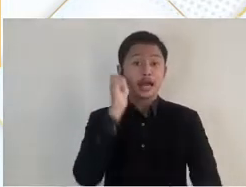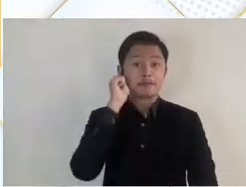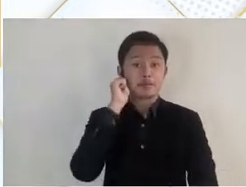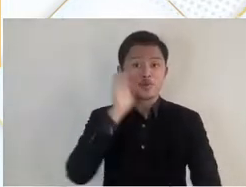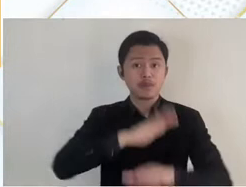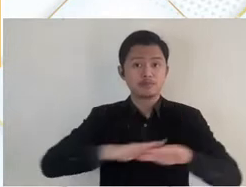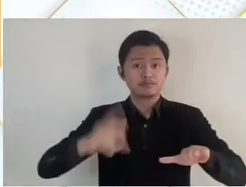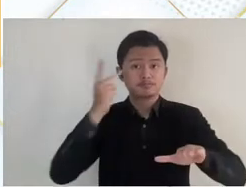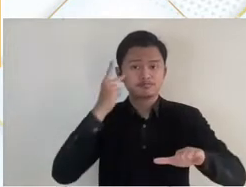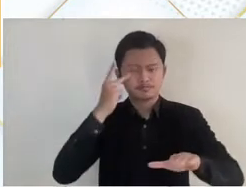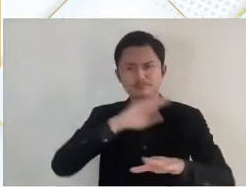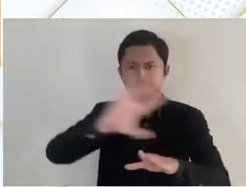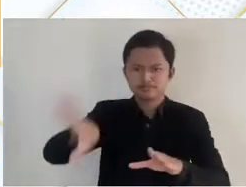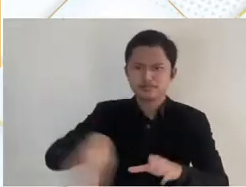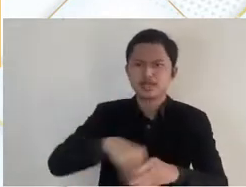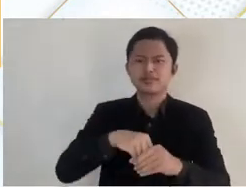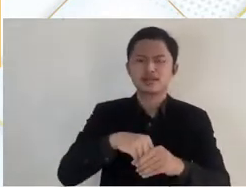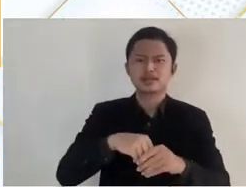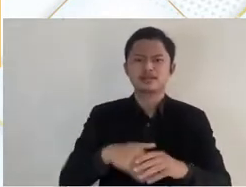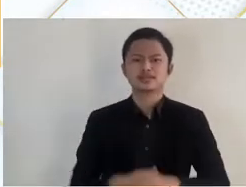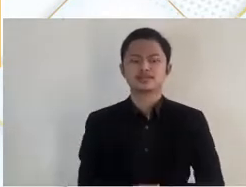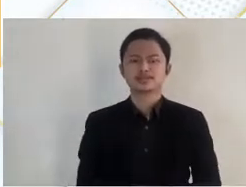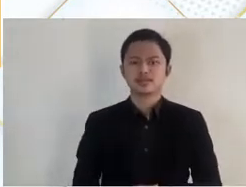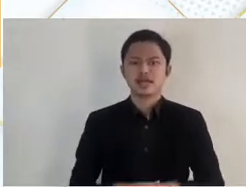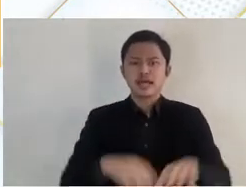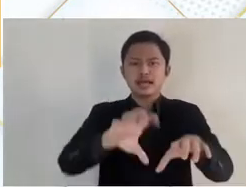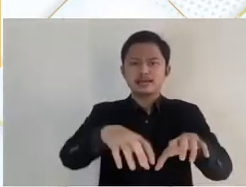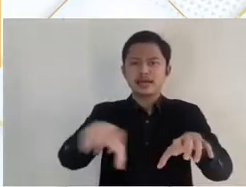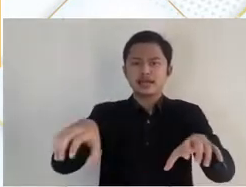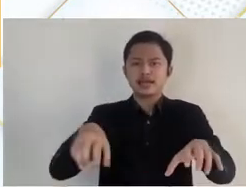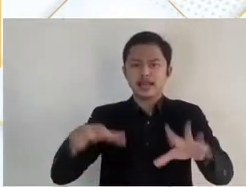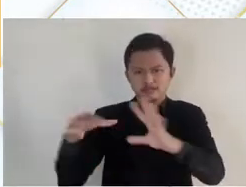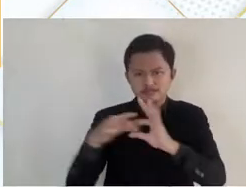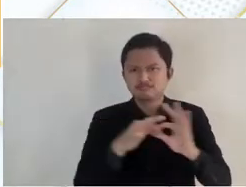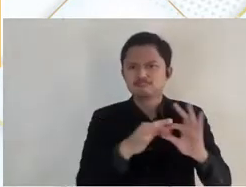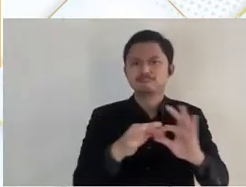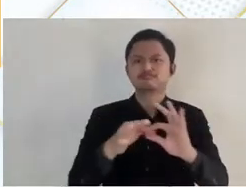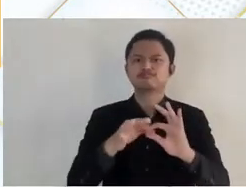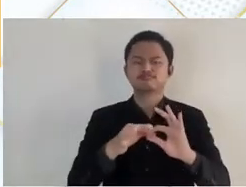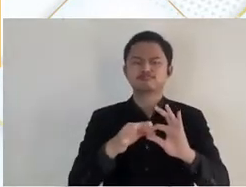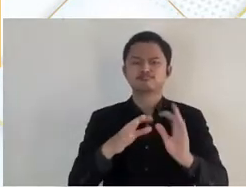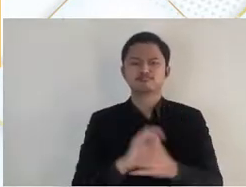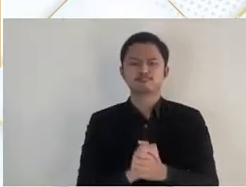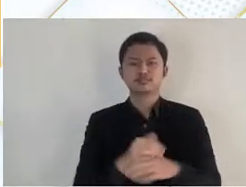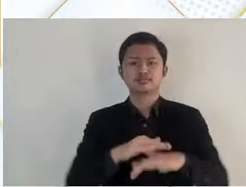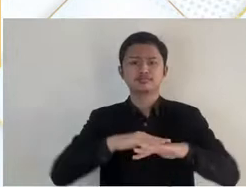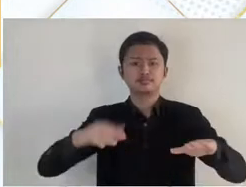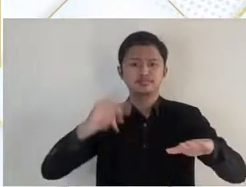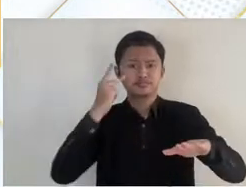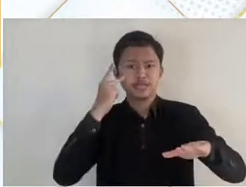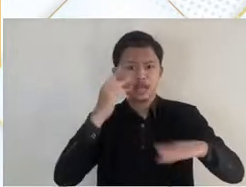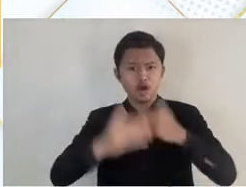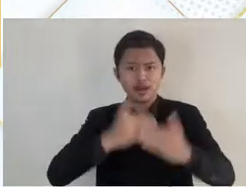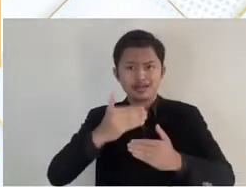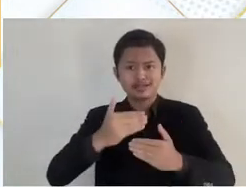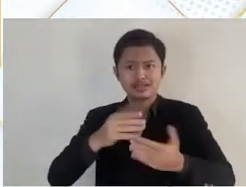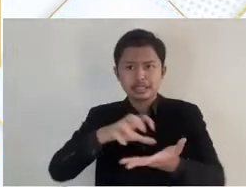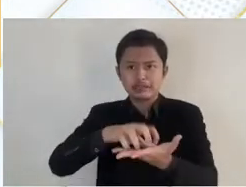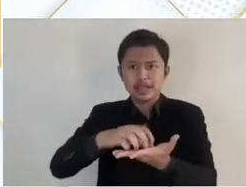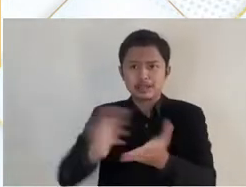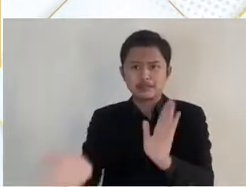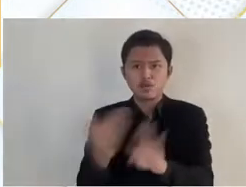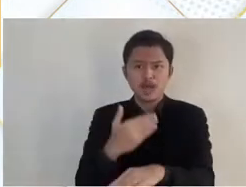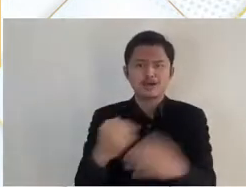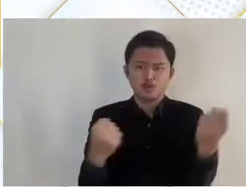security, enhancing regional security cooperation, supporting peacekeepers on operations and on return,